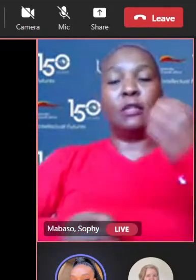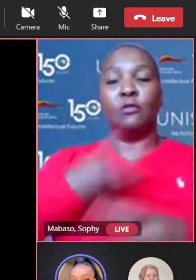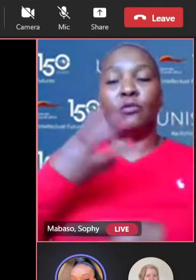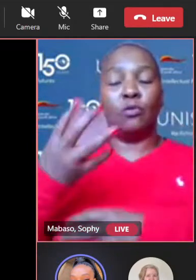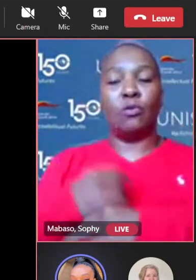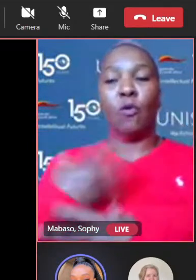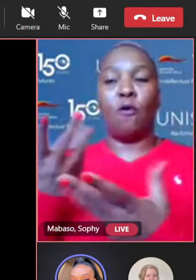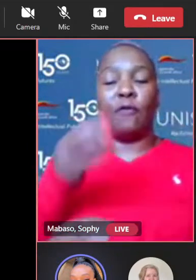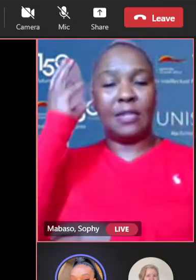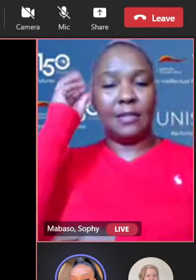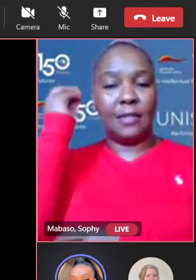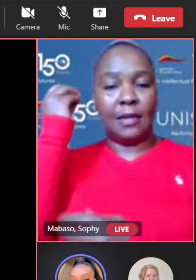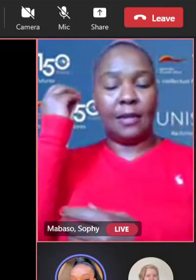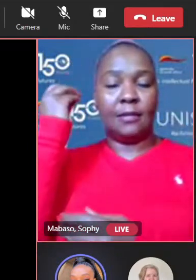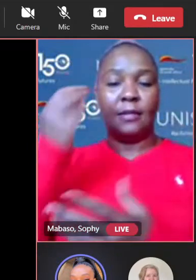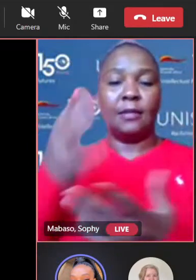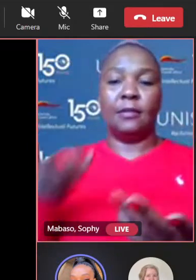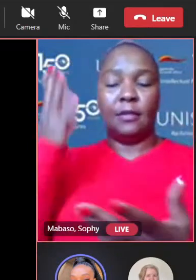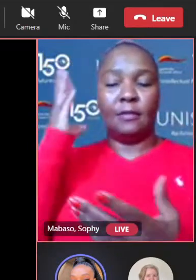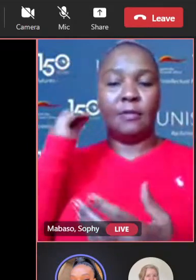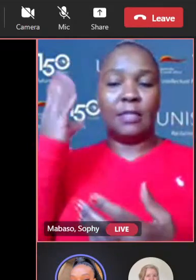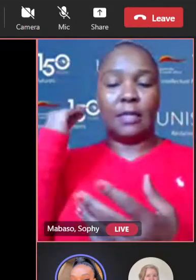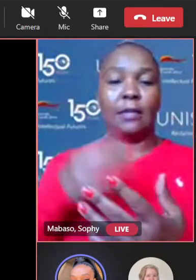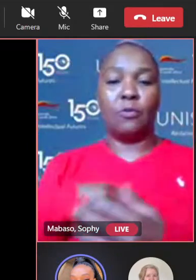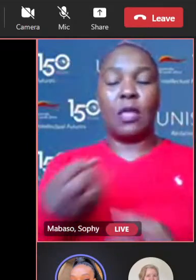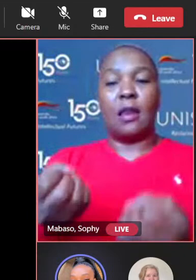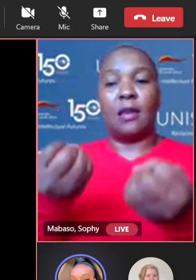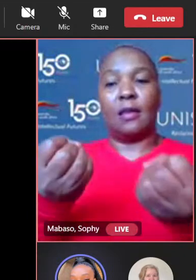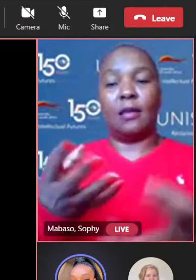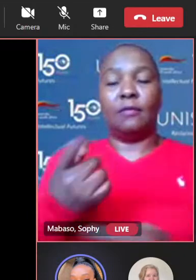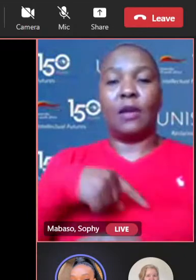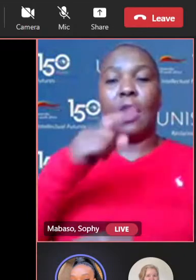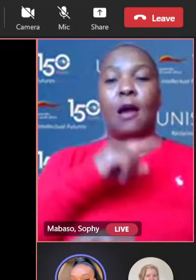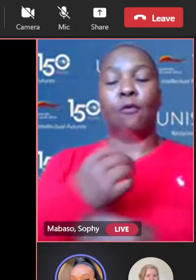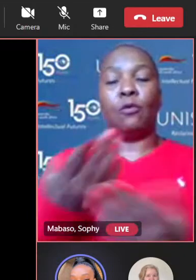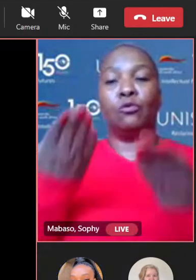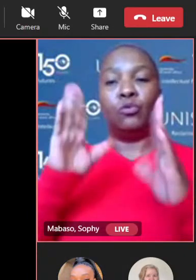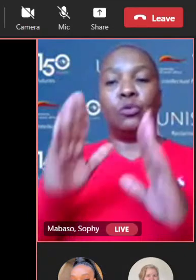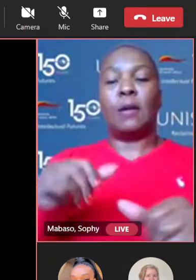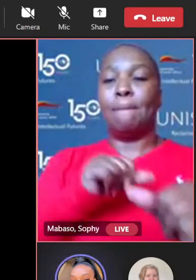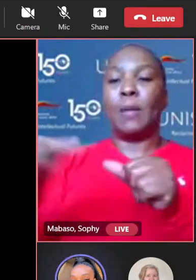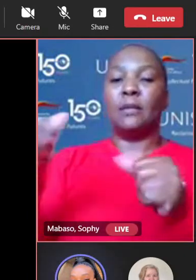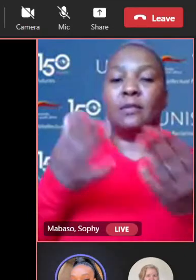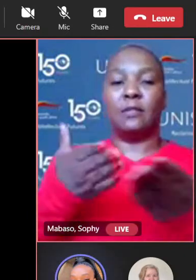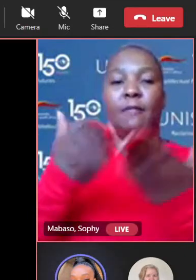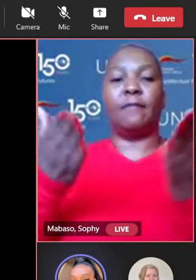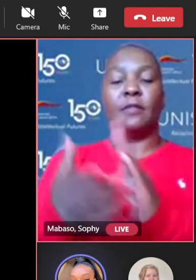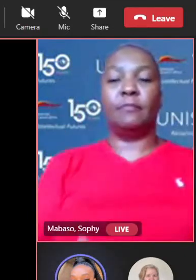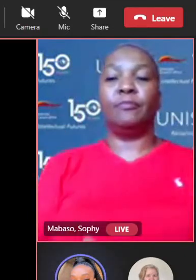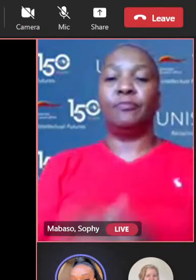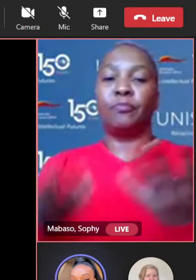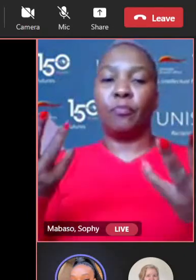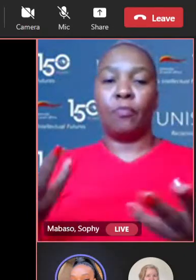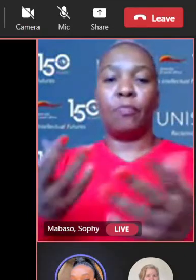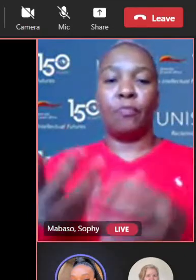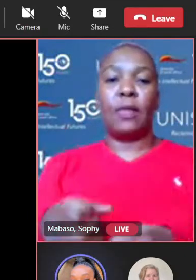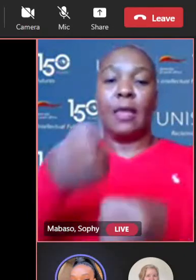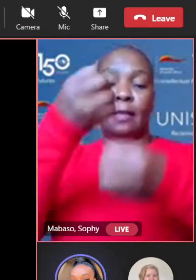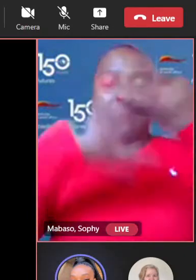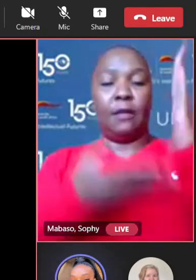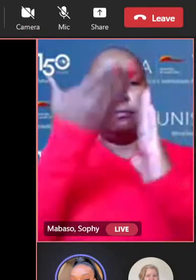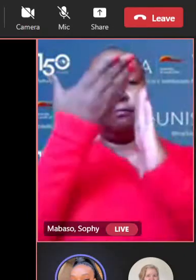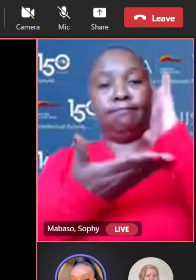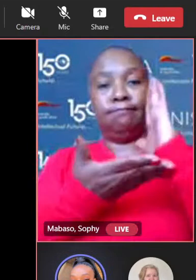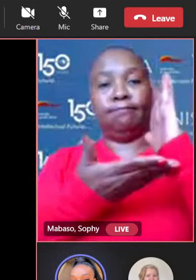will nail that number so that we can give our students the best service. So the menu of services that the